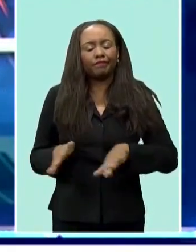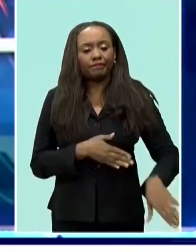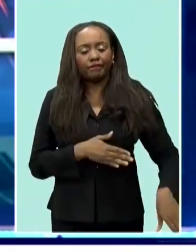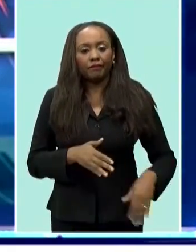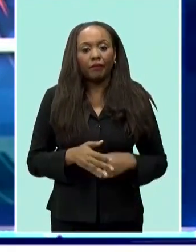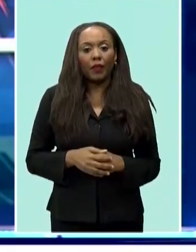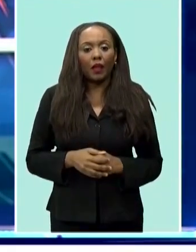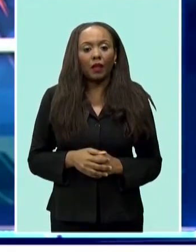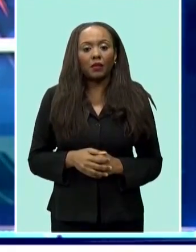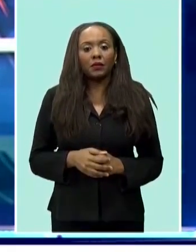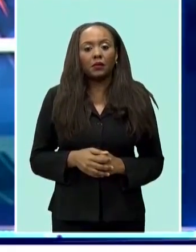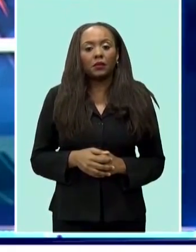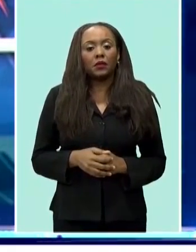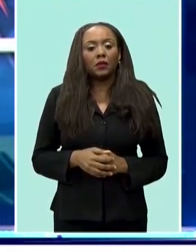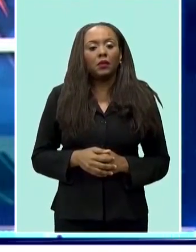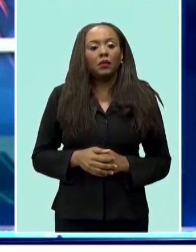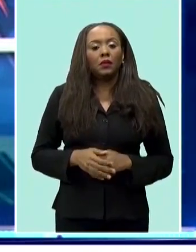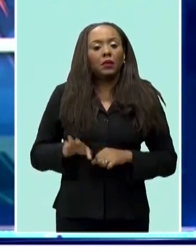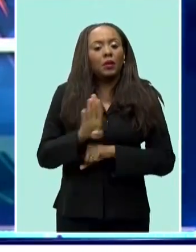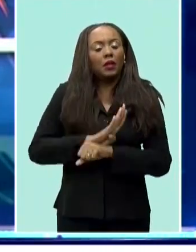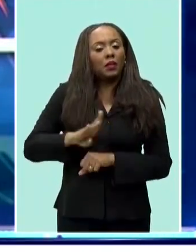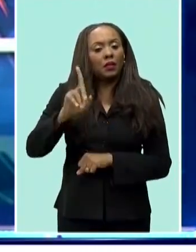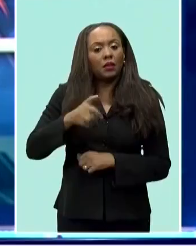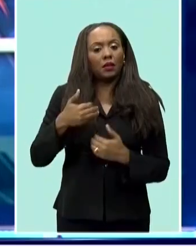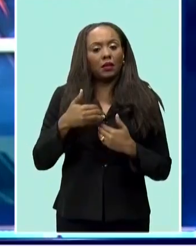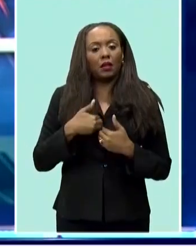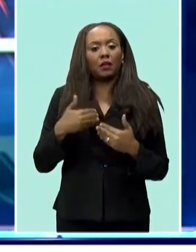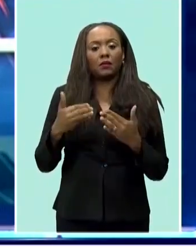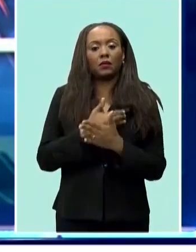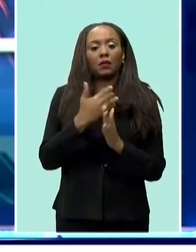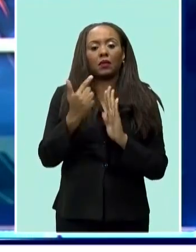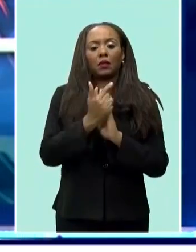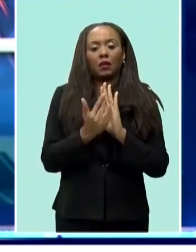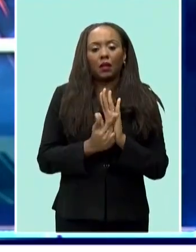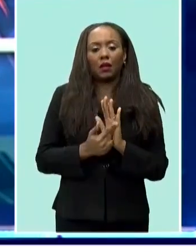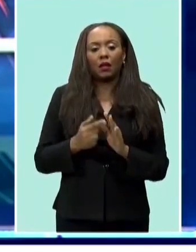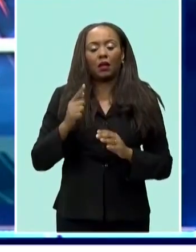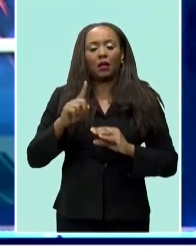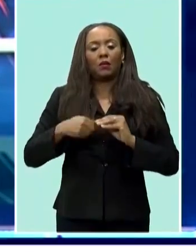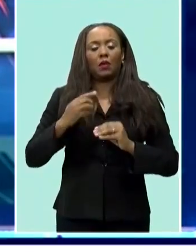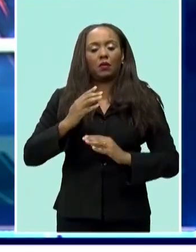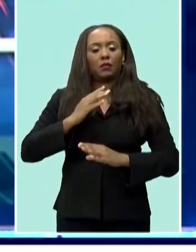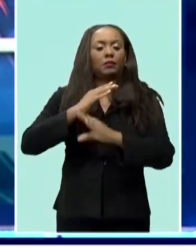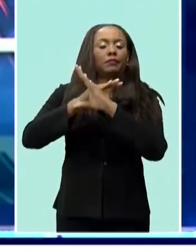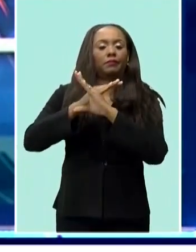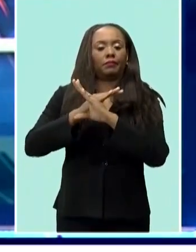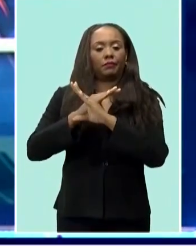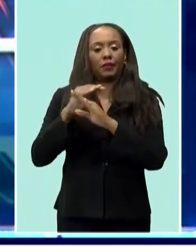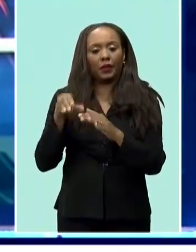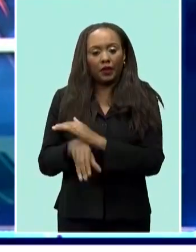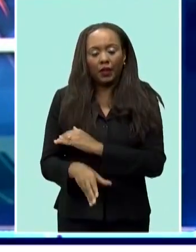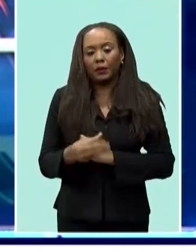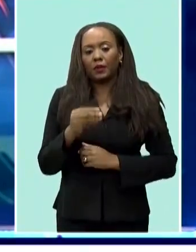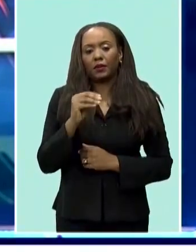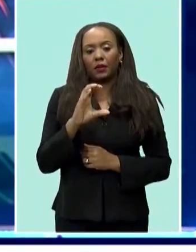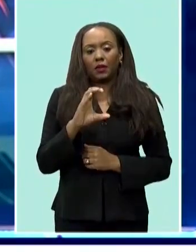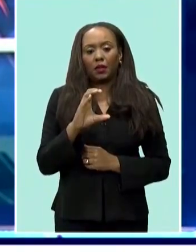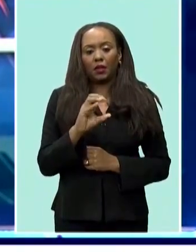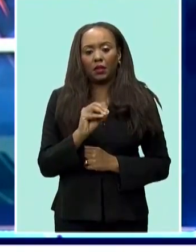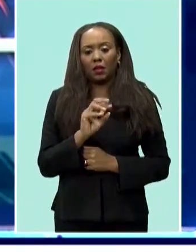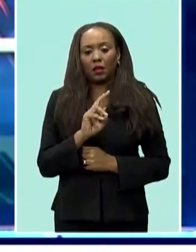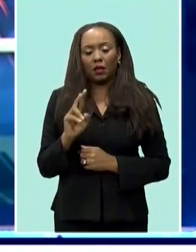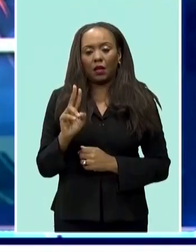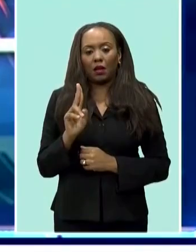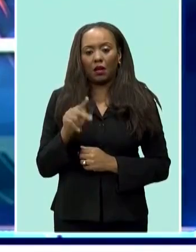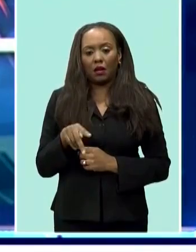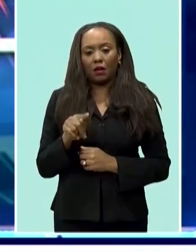Attorney General Dale Marshall says Barbados desperately needs to have new legislation dealing with the prevention of corruption. Speaking in the lower